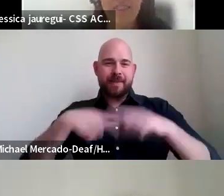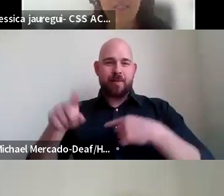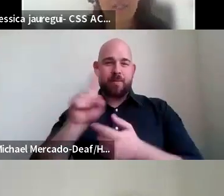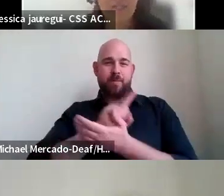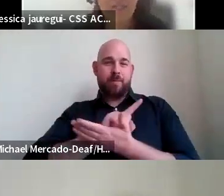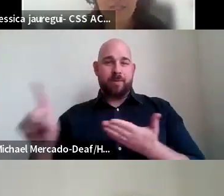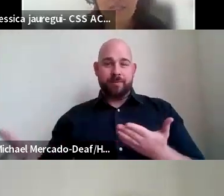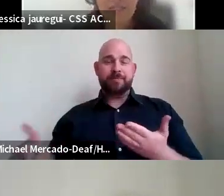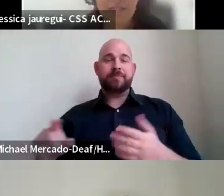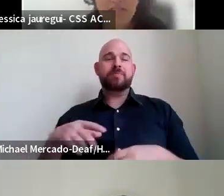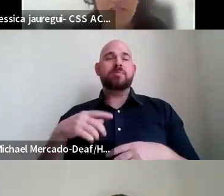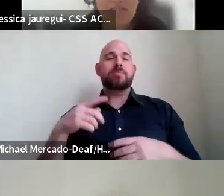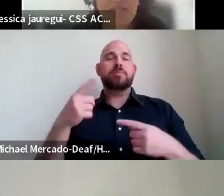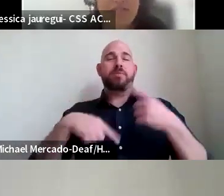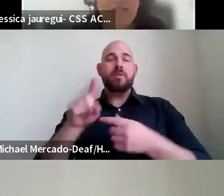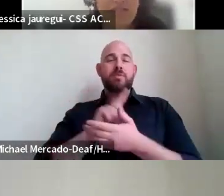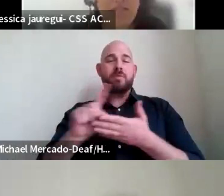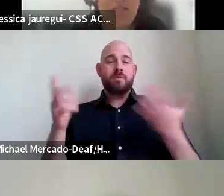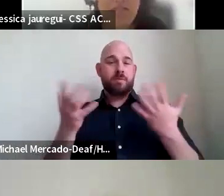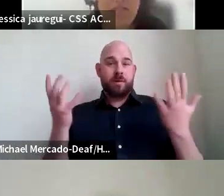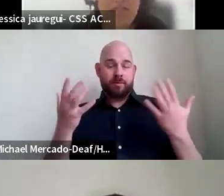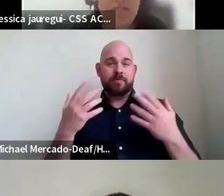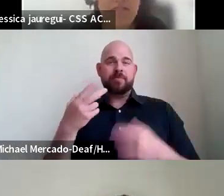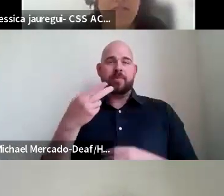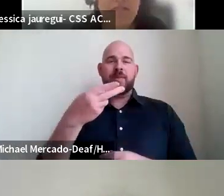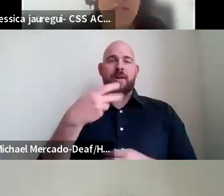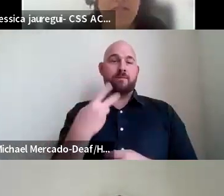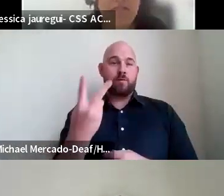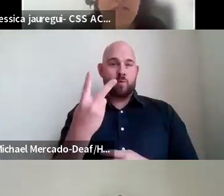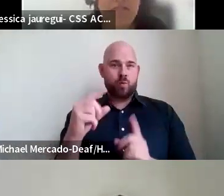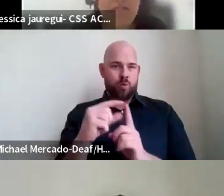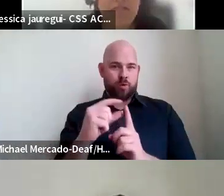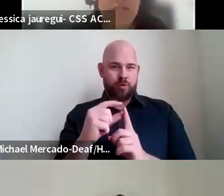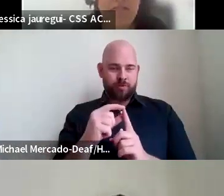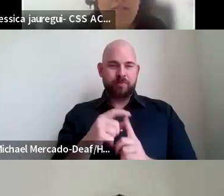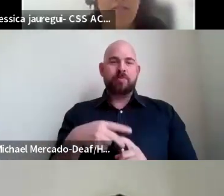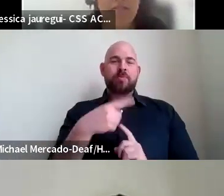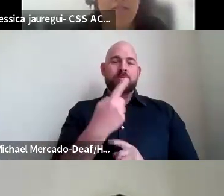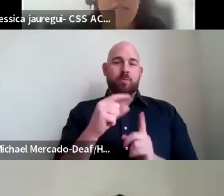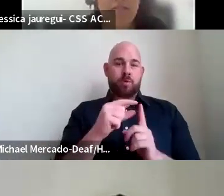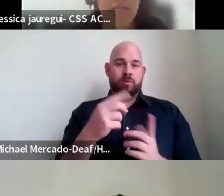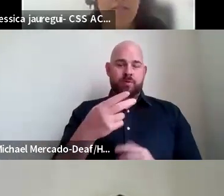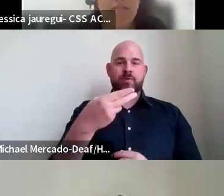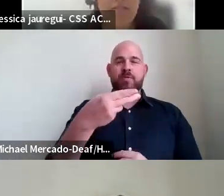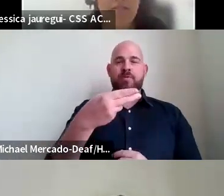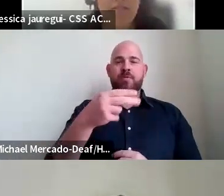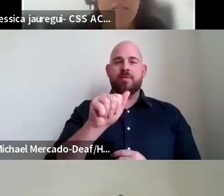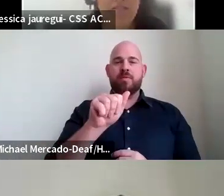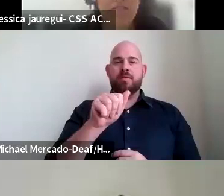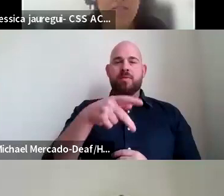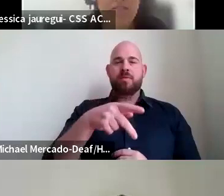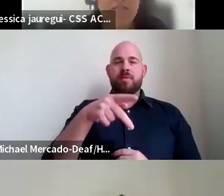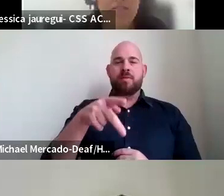So today, the sign of the week that we will be doing is, and there's two words here.